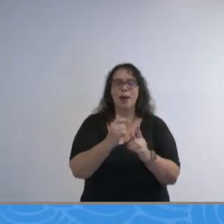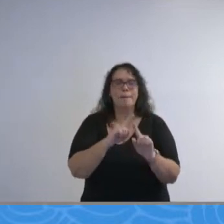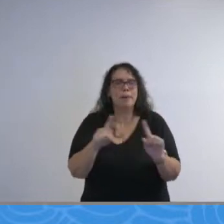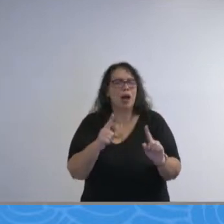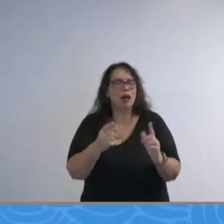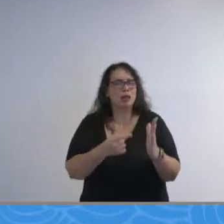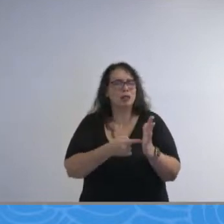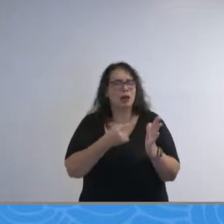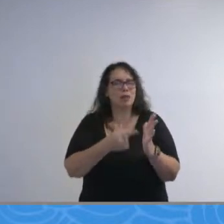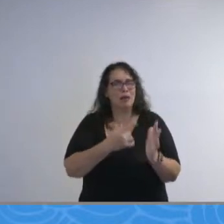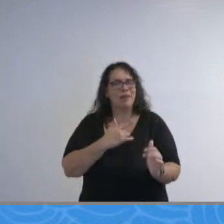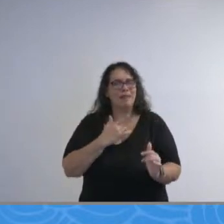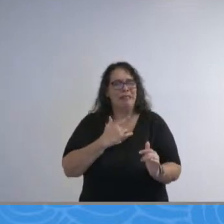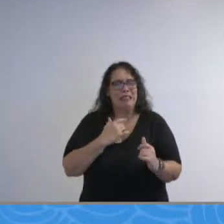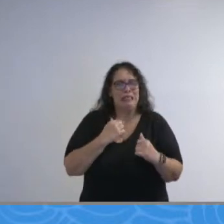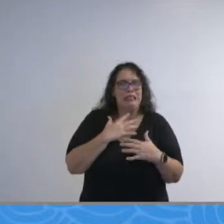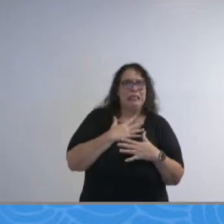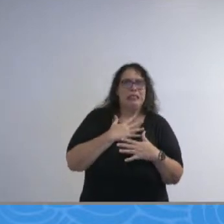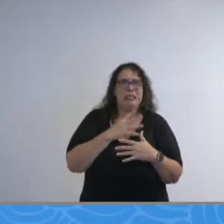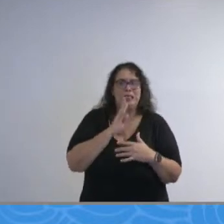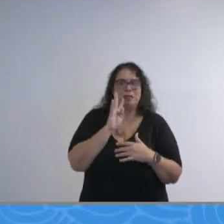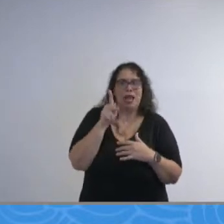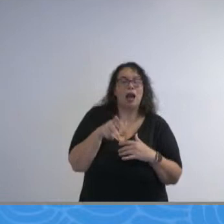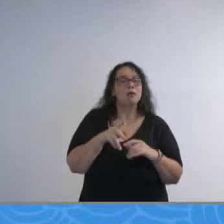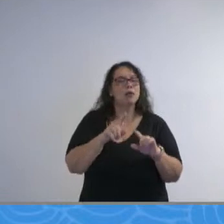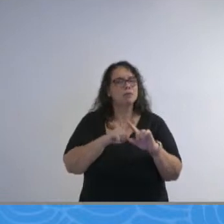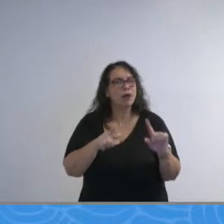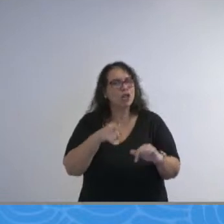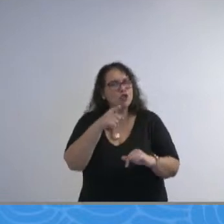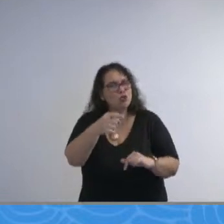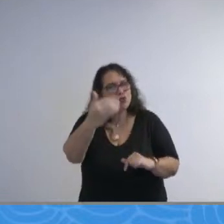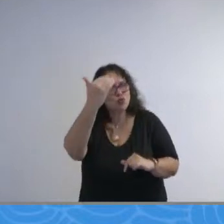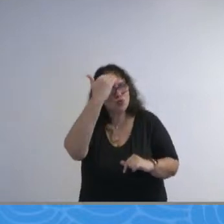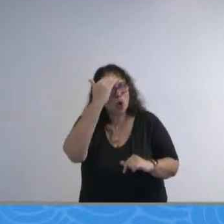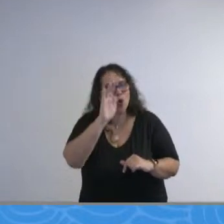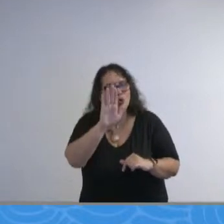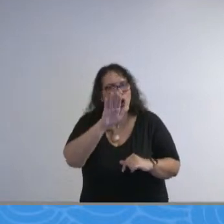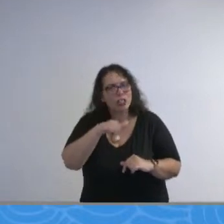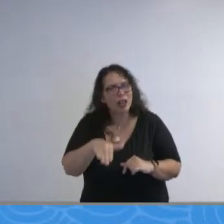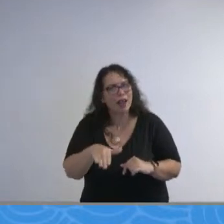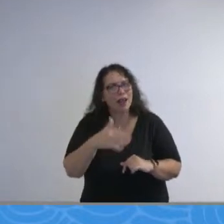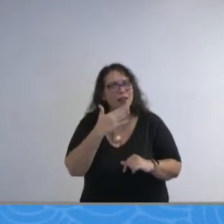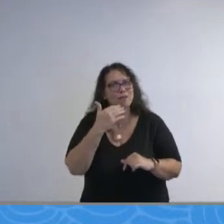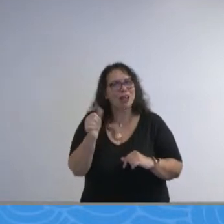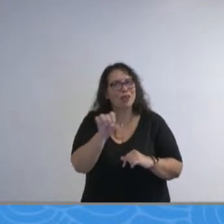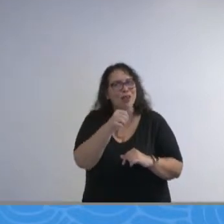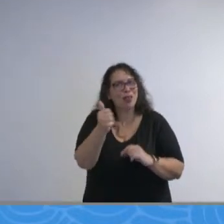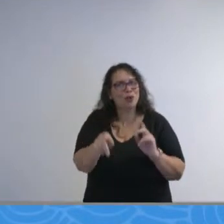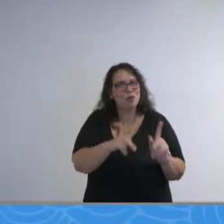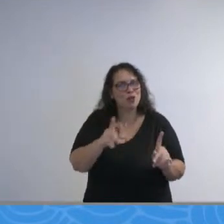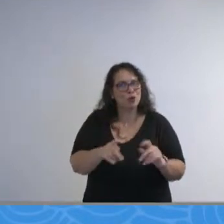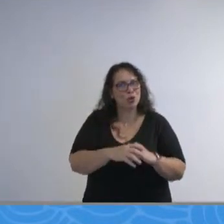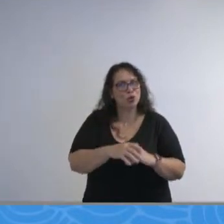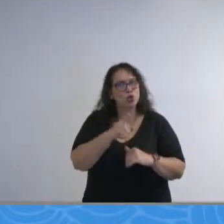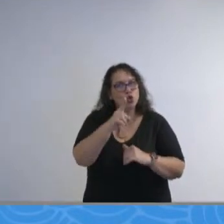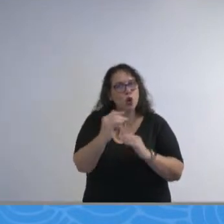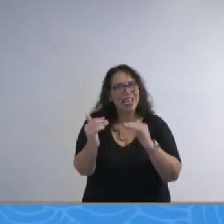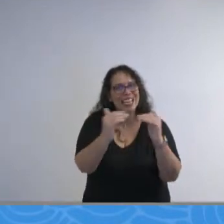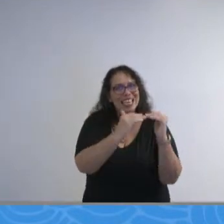speak up. But you as a parent do know your child better than anybody. So you're an